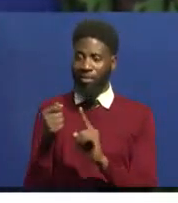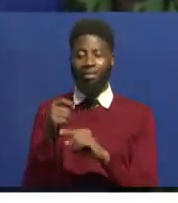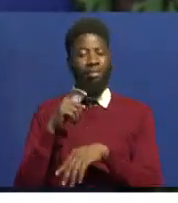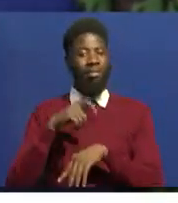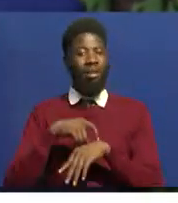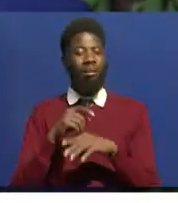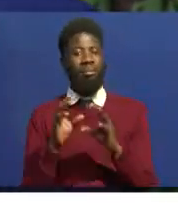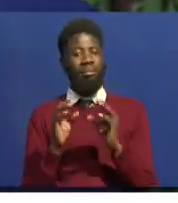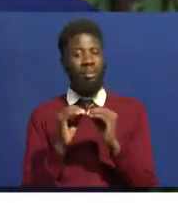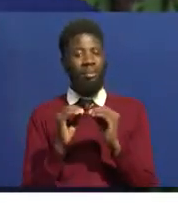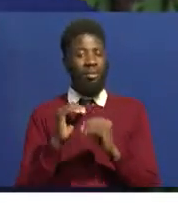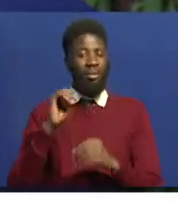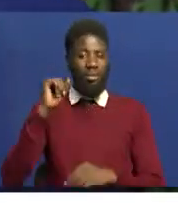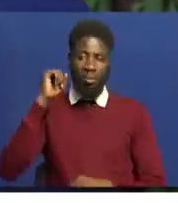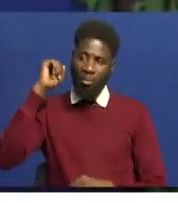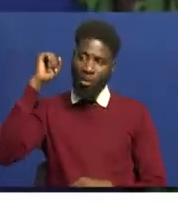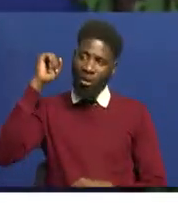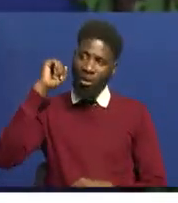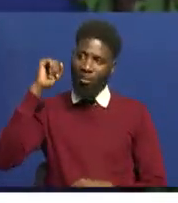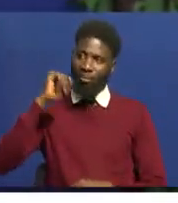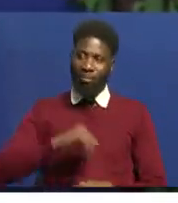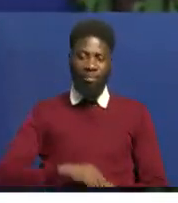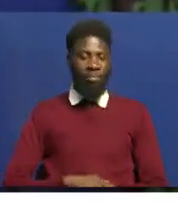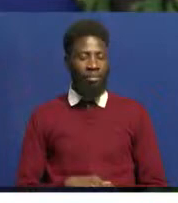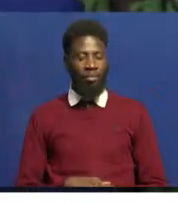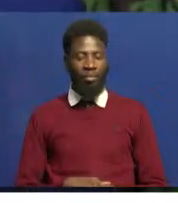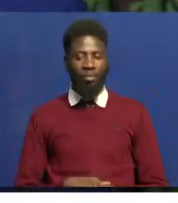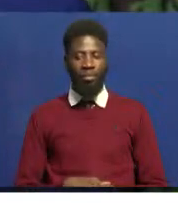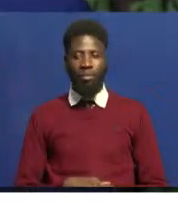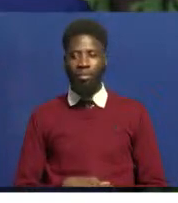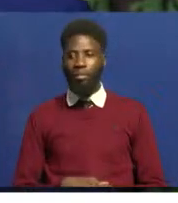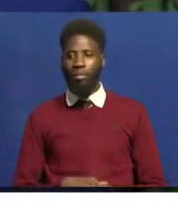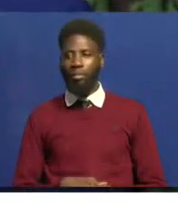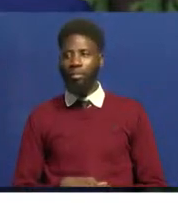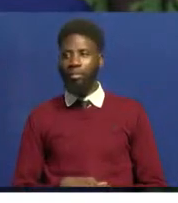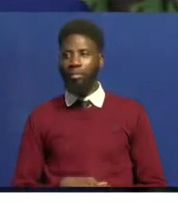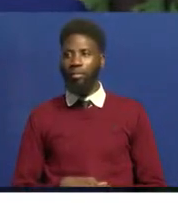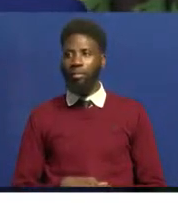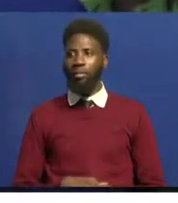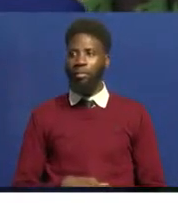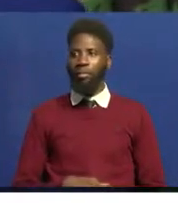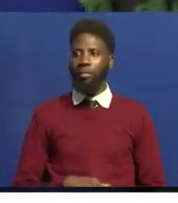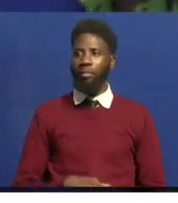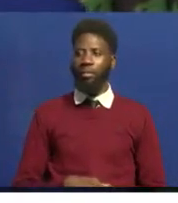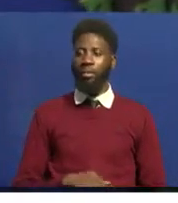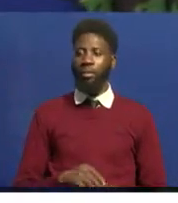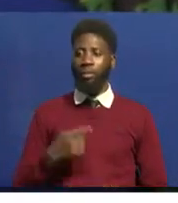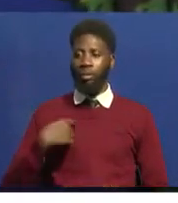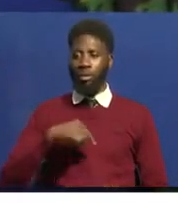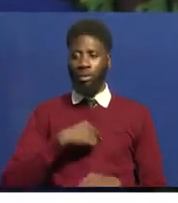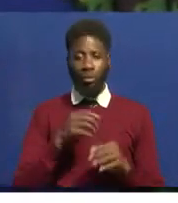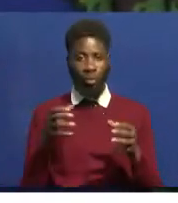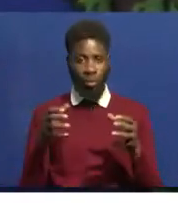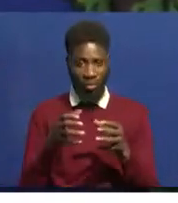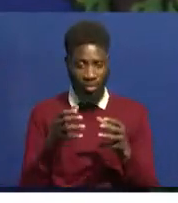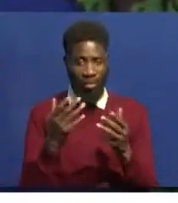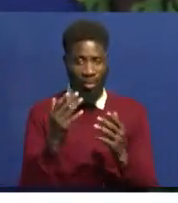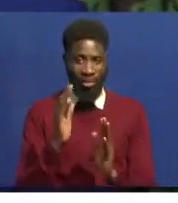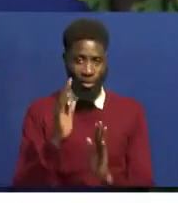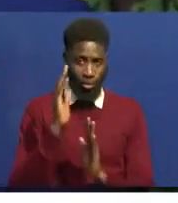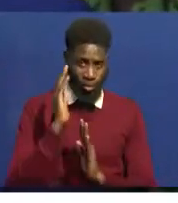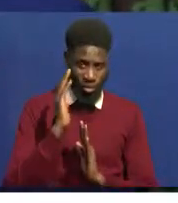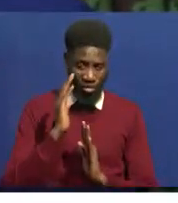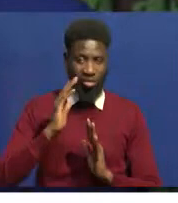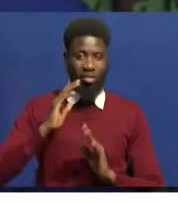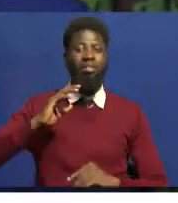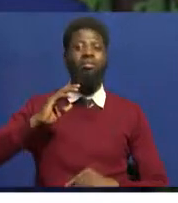meetings. And as the security managers of the country, we want to make it clear that we will not